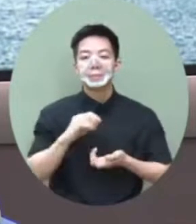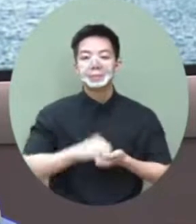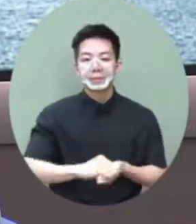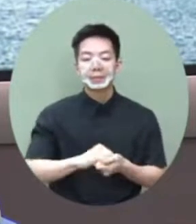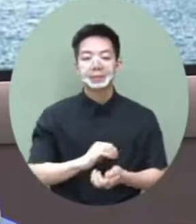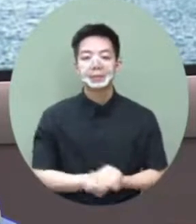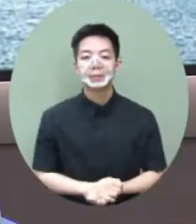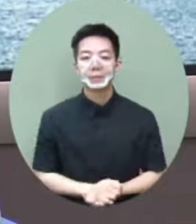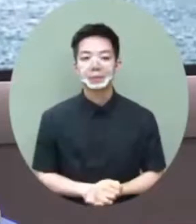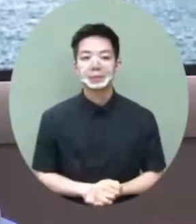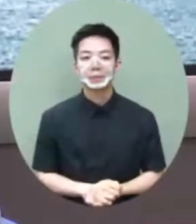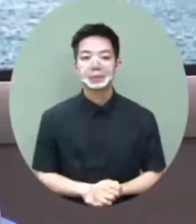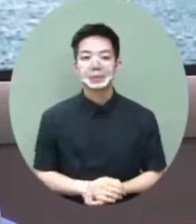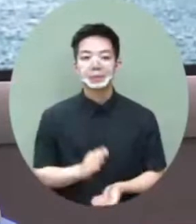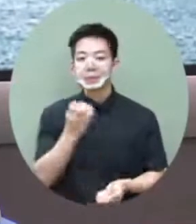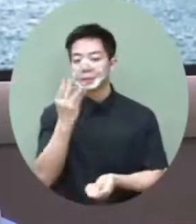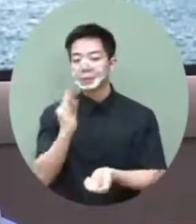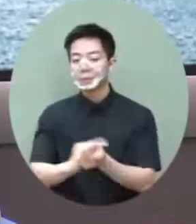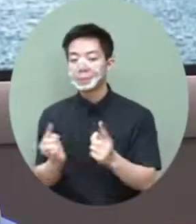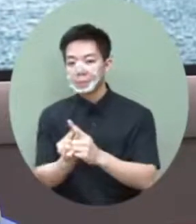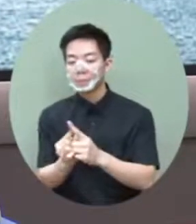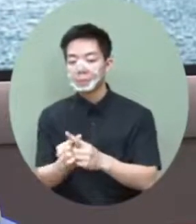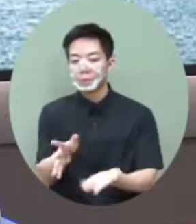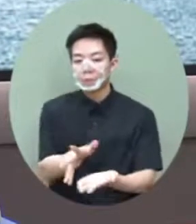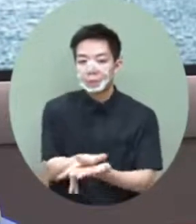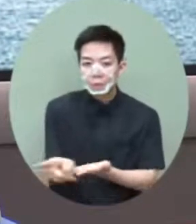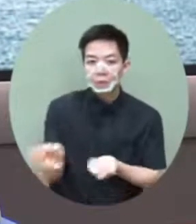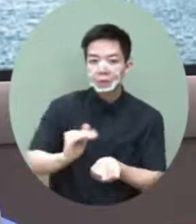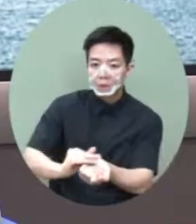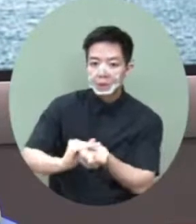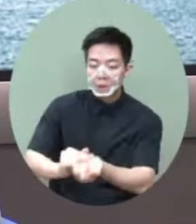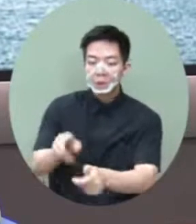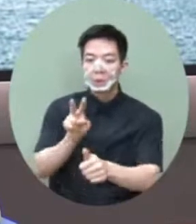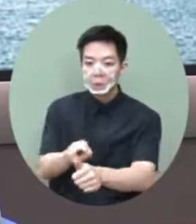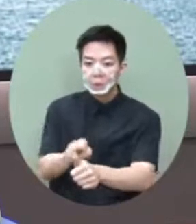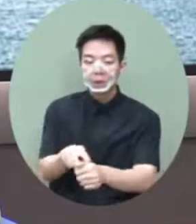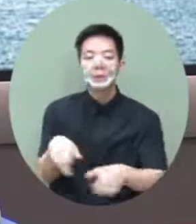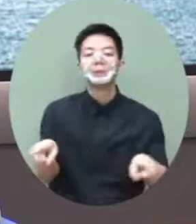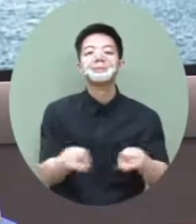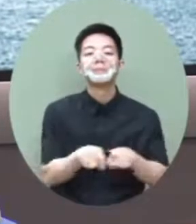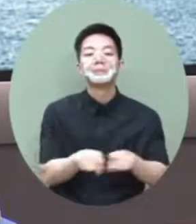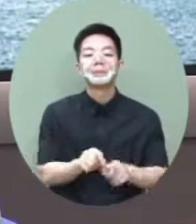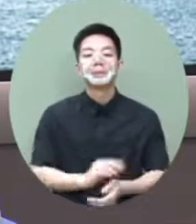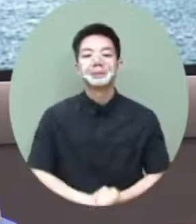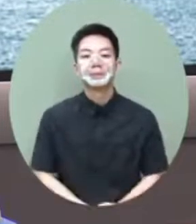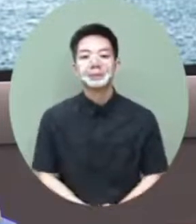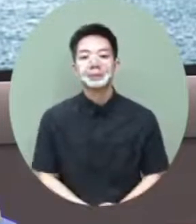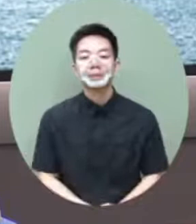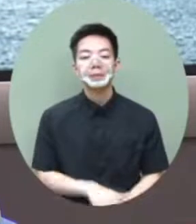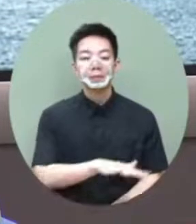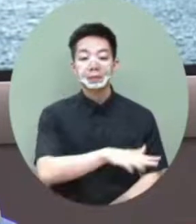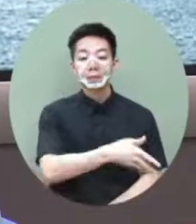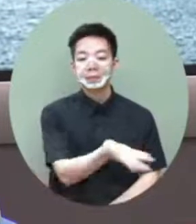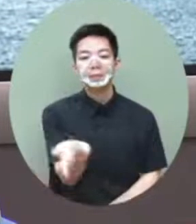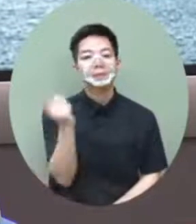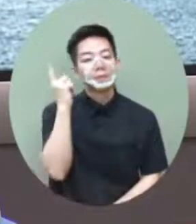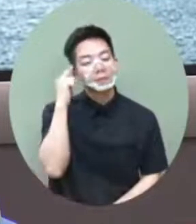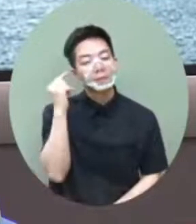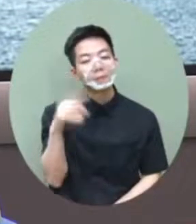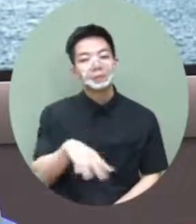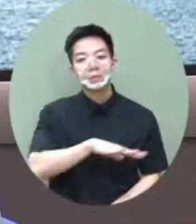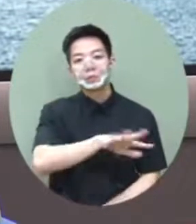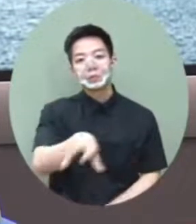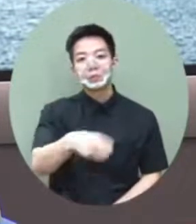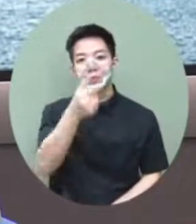whilst there is certain division of labor. They will work together to provide proper support, care,